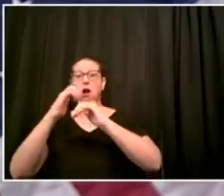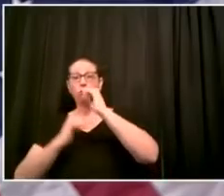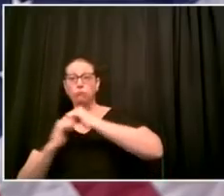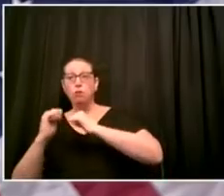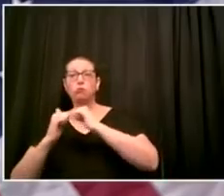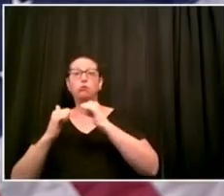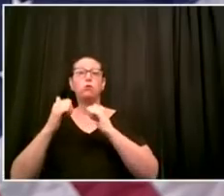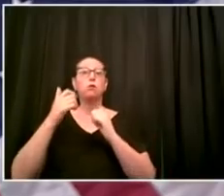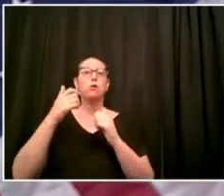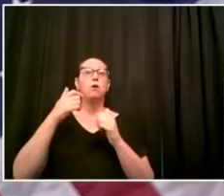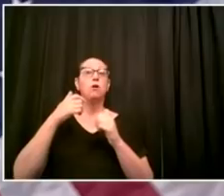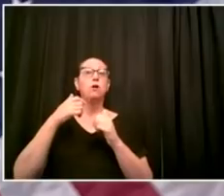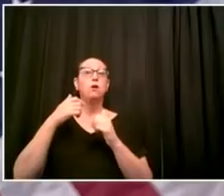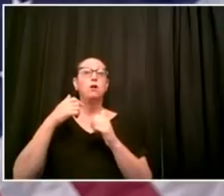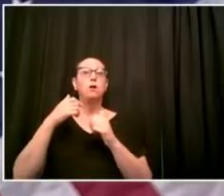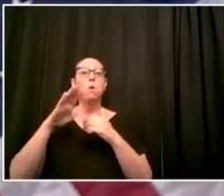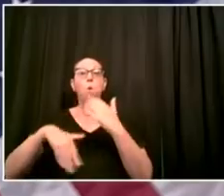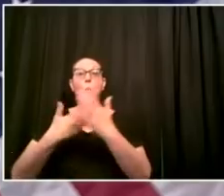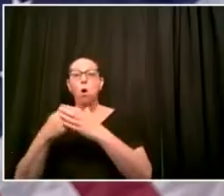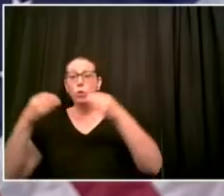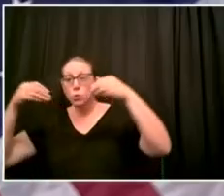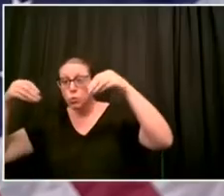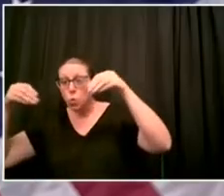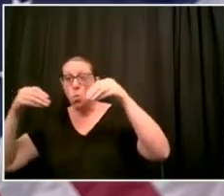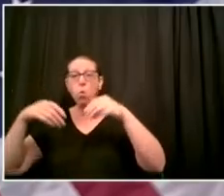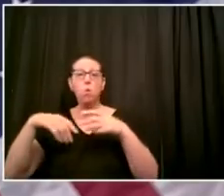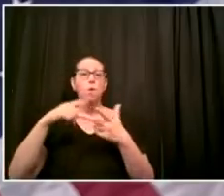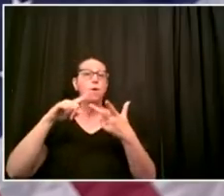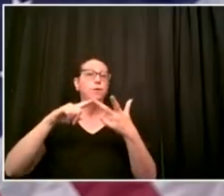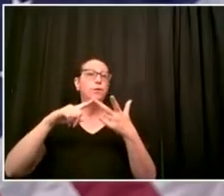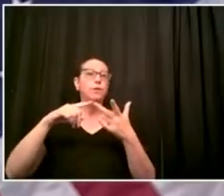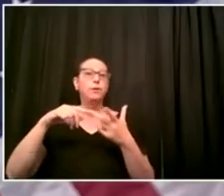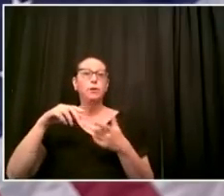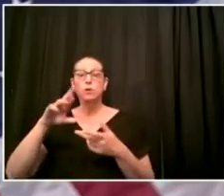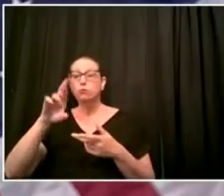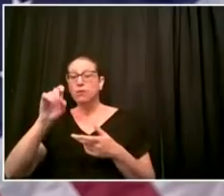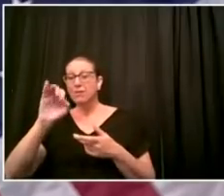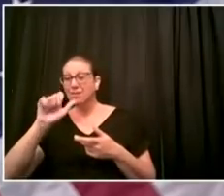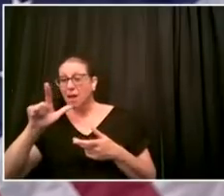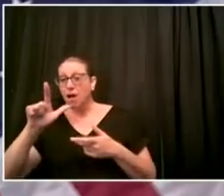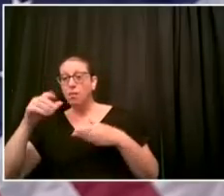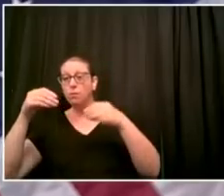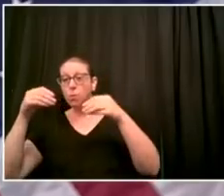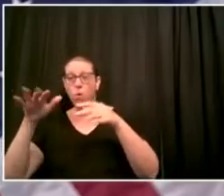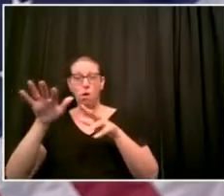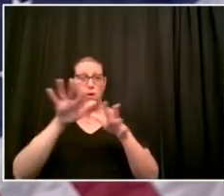and more retail because you can do the curbside and the pickups.